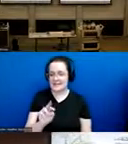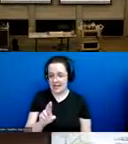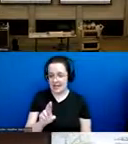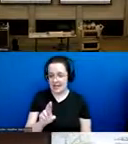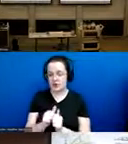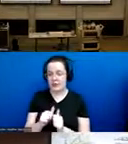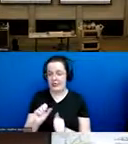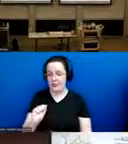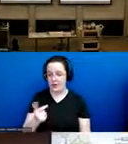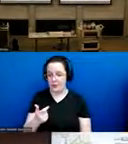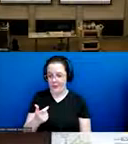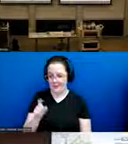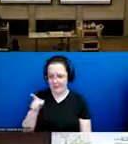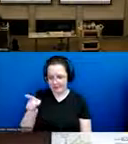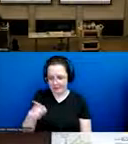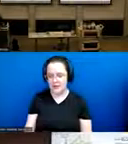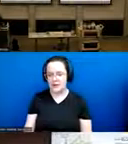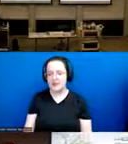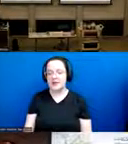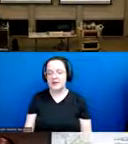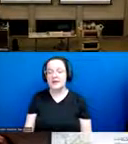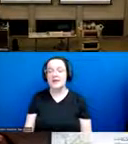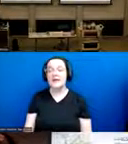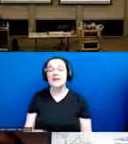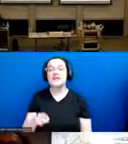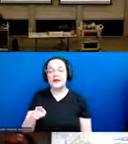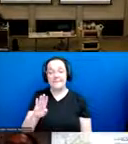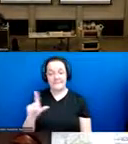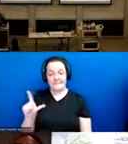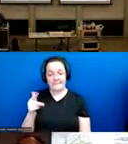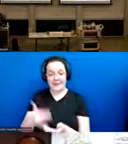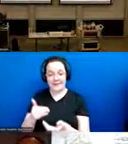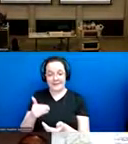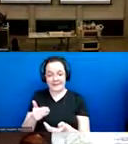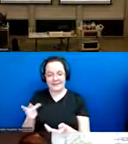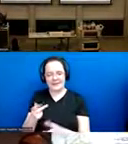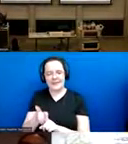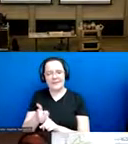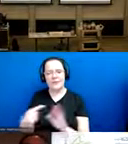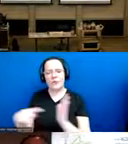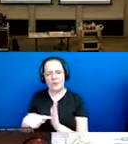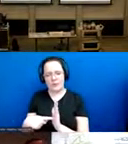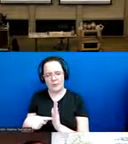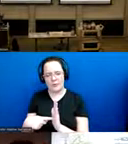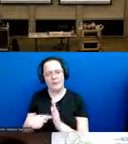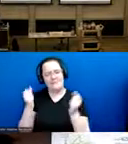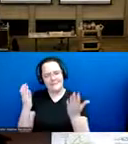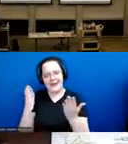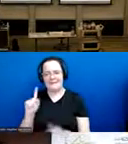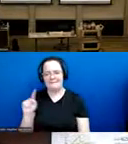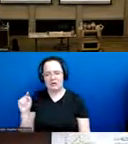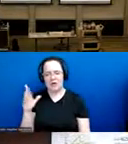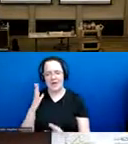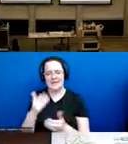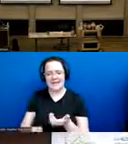guy here. The beauty of this is because the Bell states are an orthonormal basis of many photon states, you can